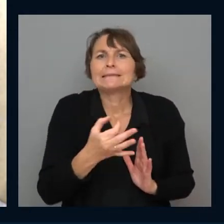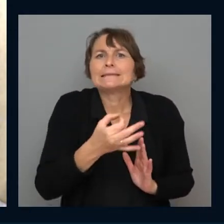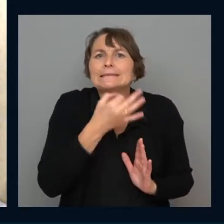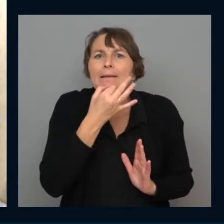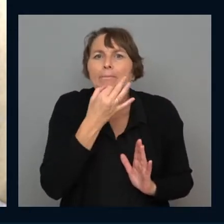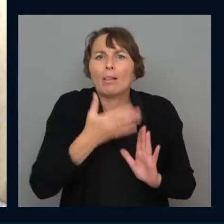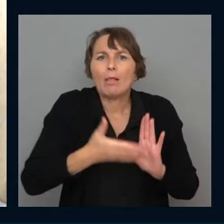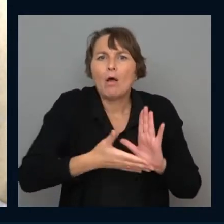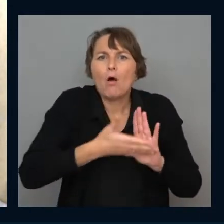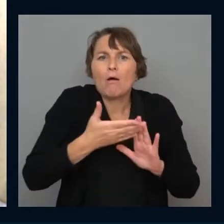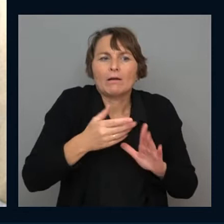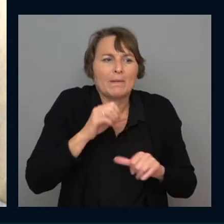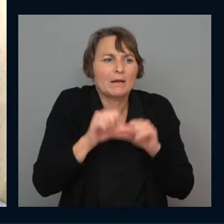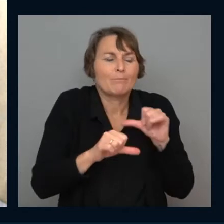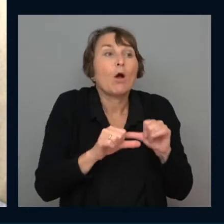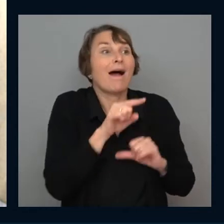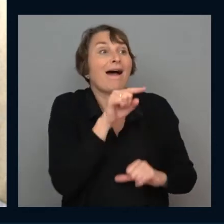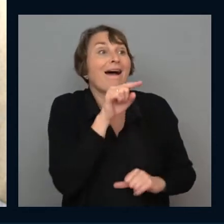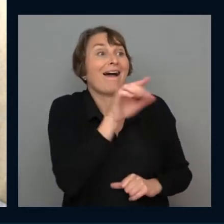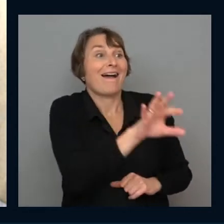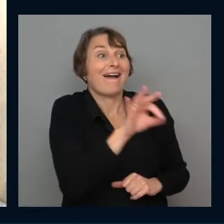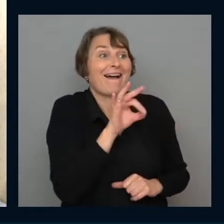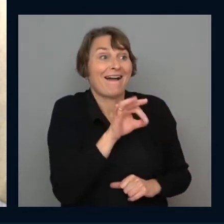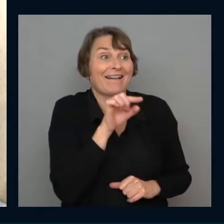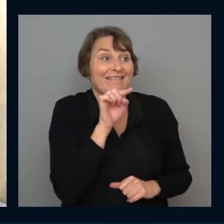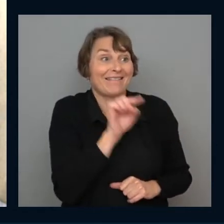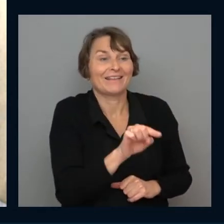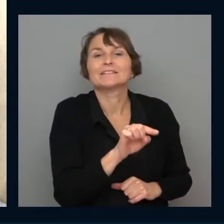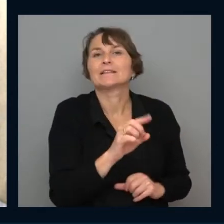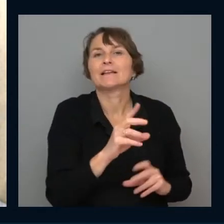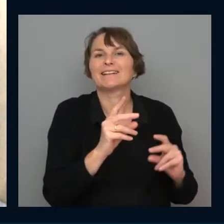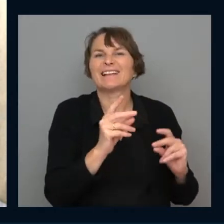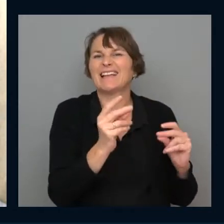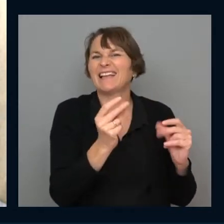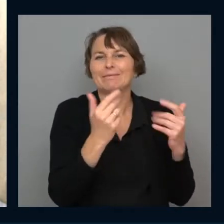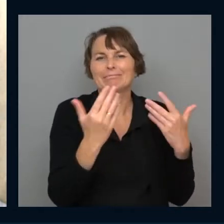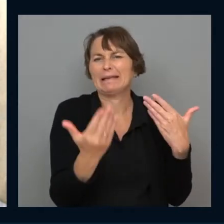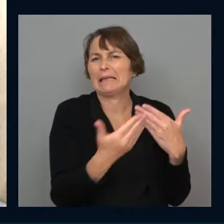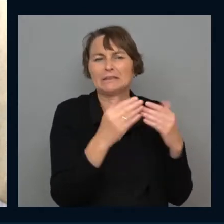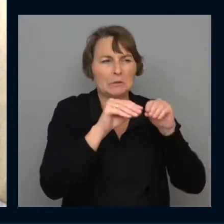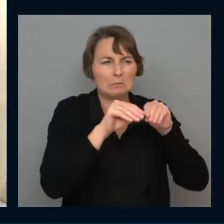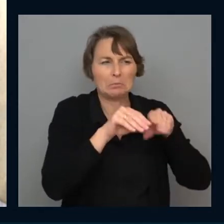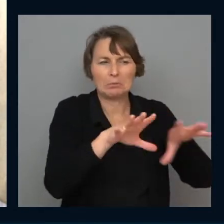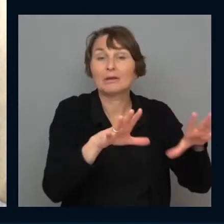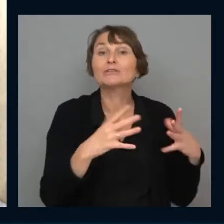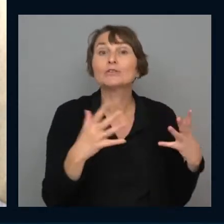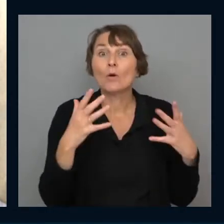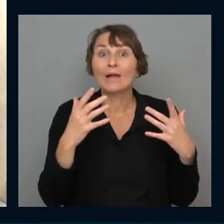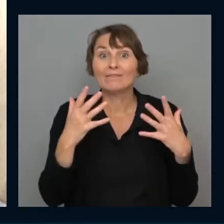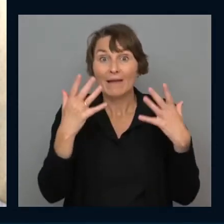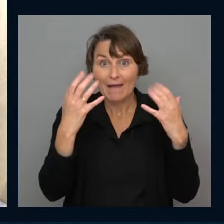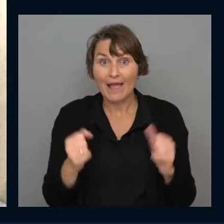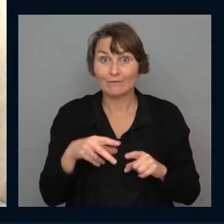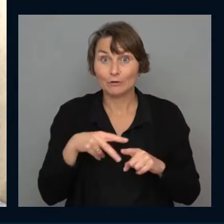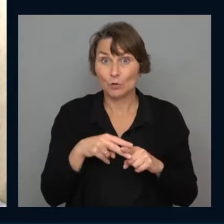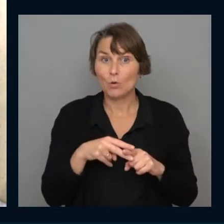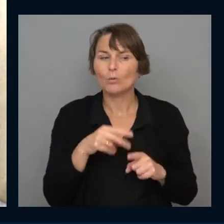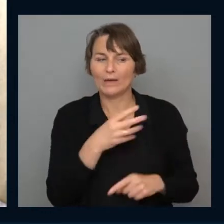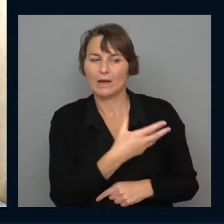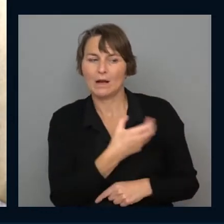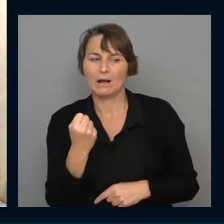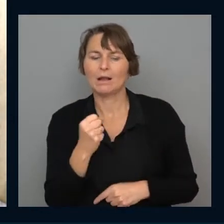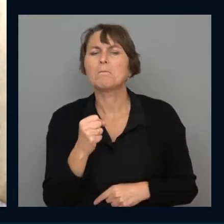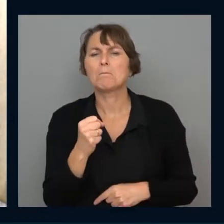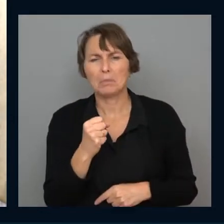wins that we can kind of like, you know, send off. And, you know, we try to use the tool when and where possible, but we do use a lot